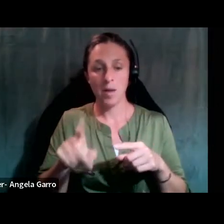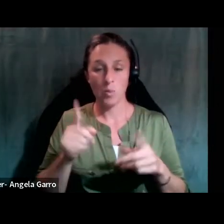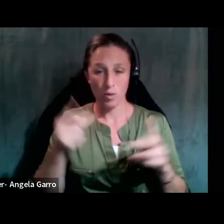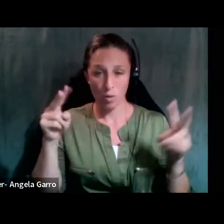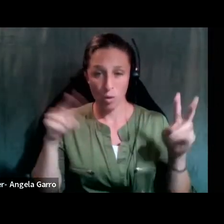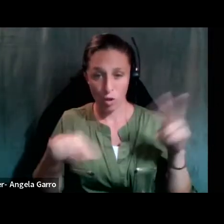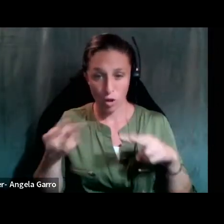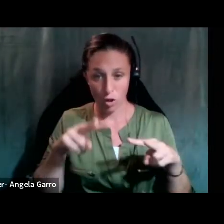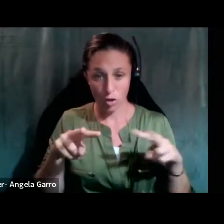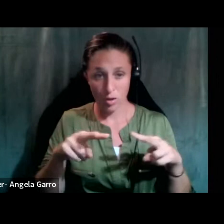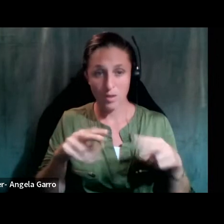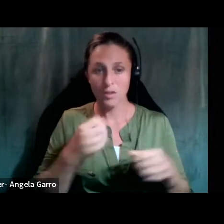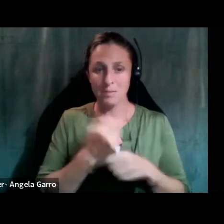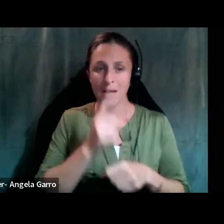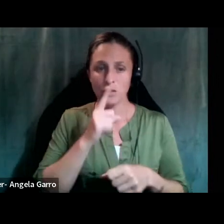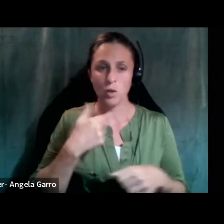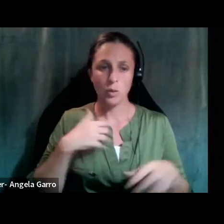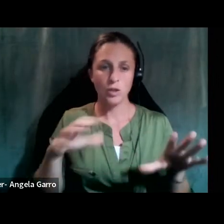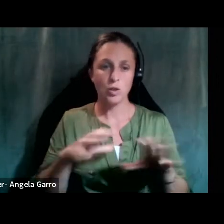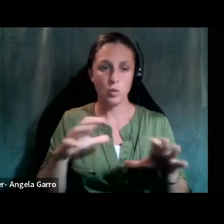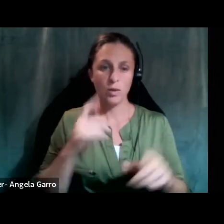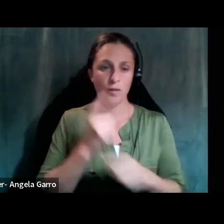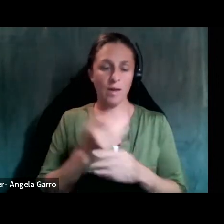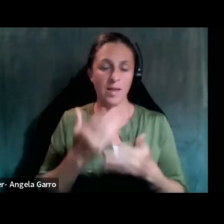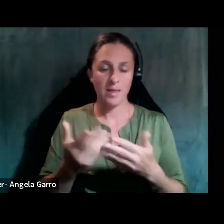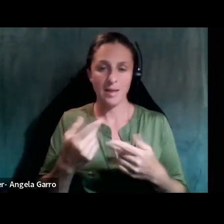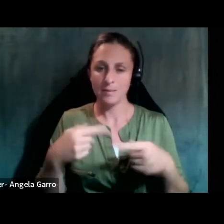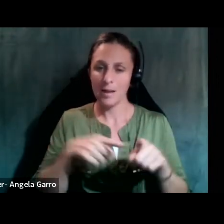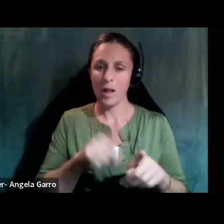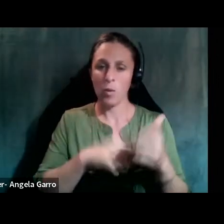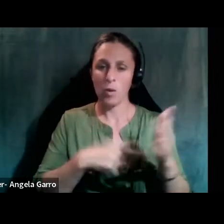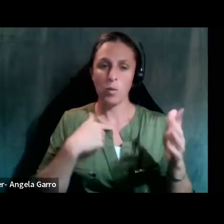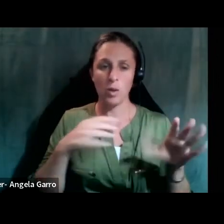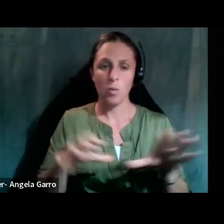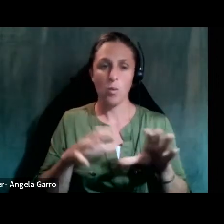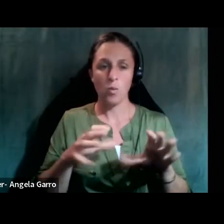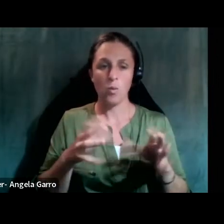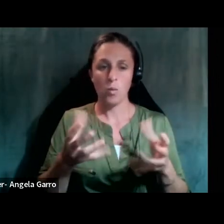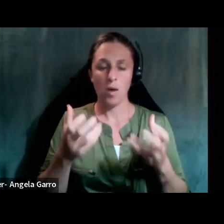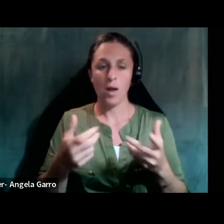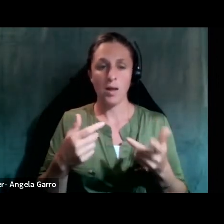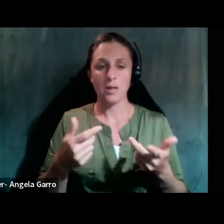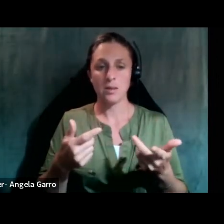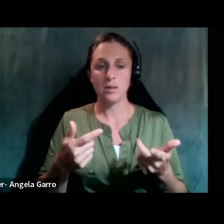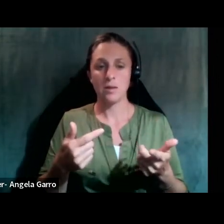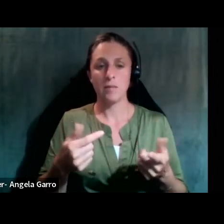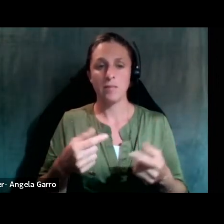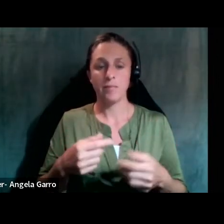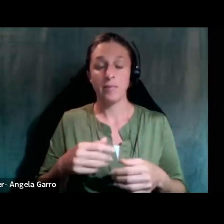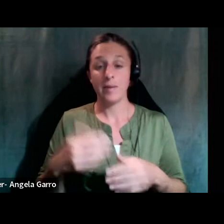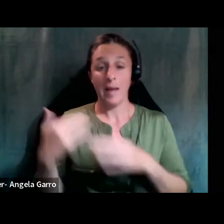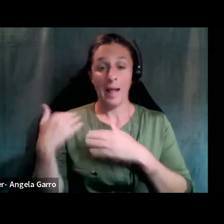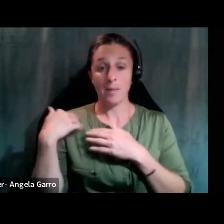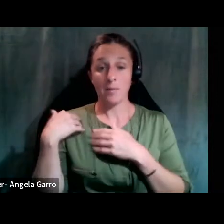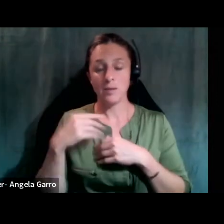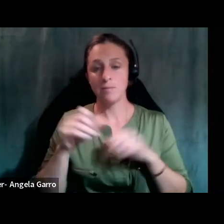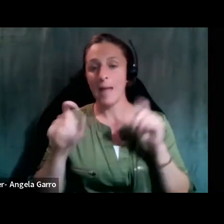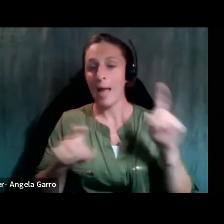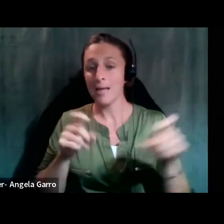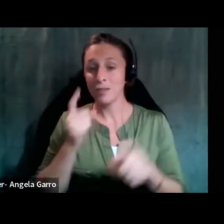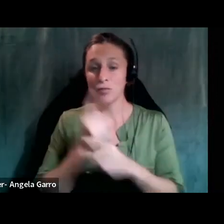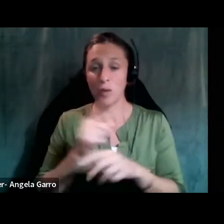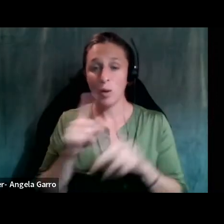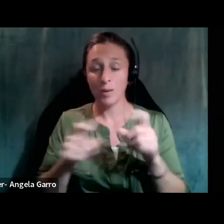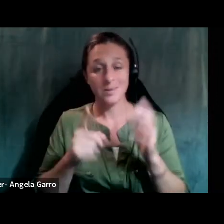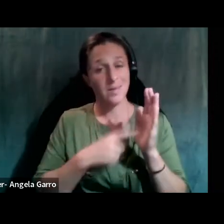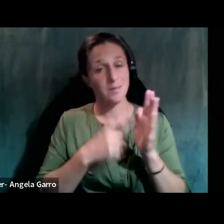sure that we're doing the right thing and it's aligned to what we want. Accountability is asking the right questions. I mean, and that's sometimes hard, and sometimes